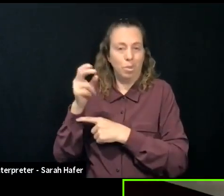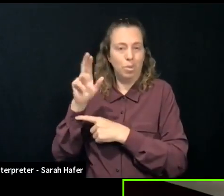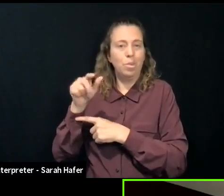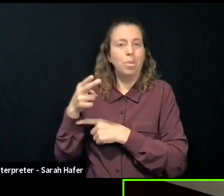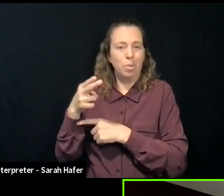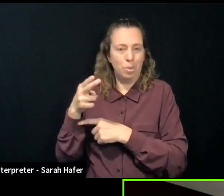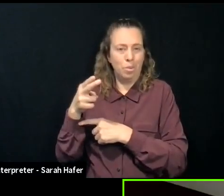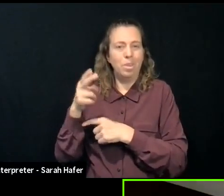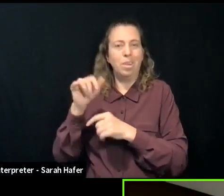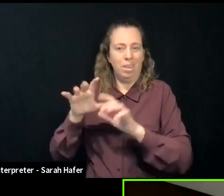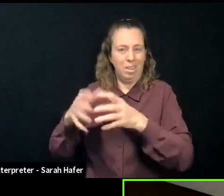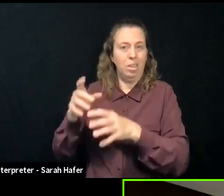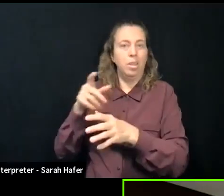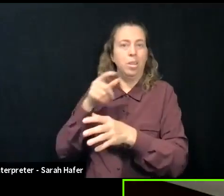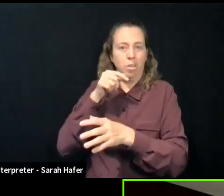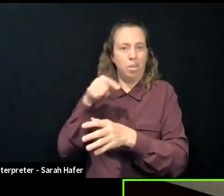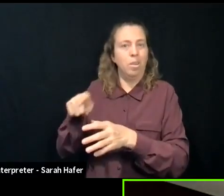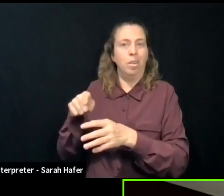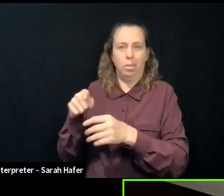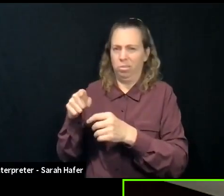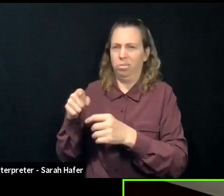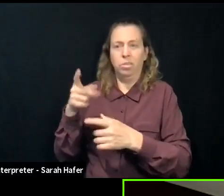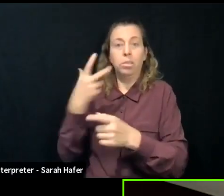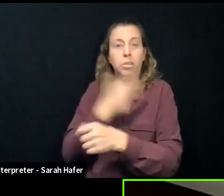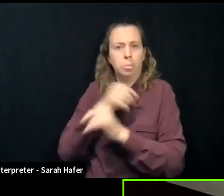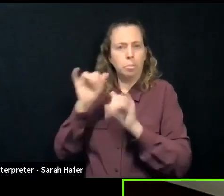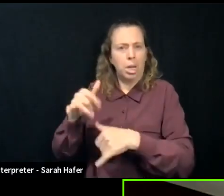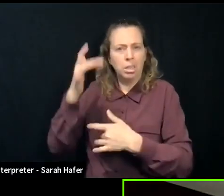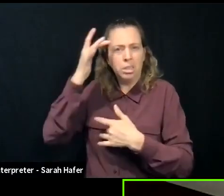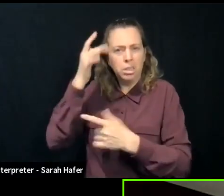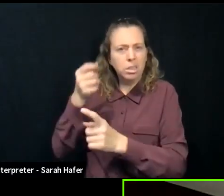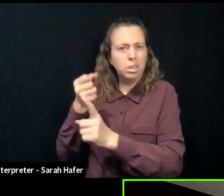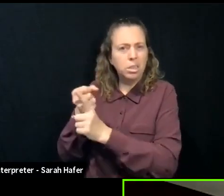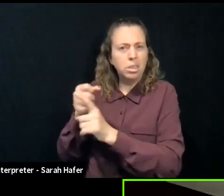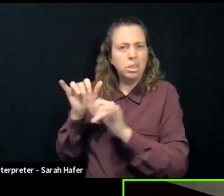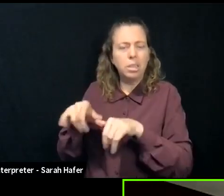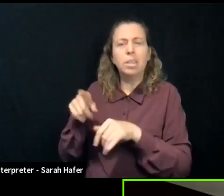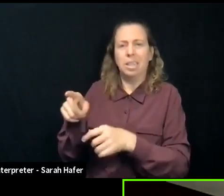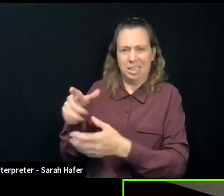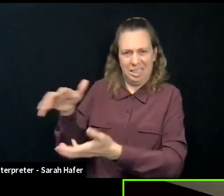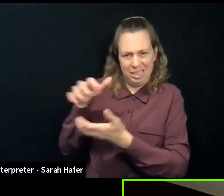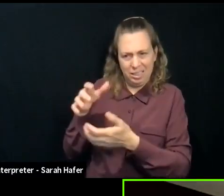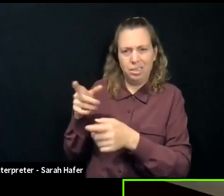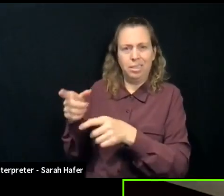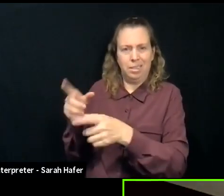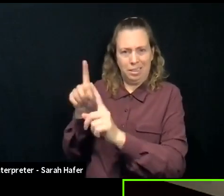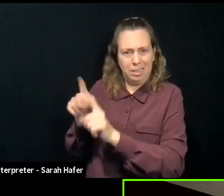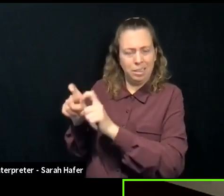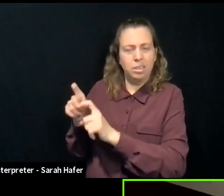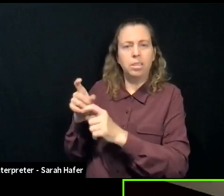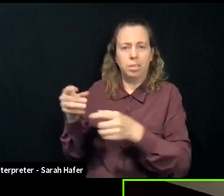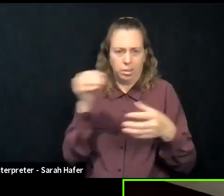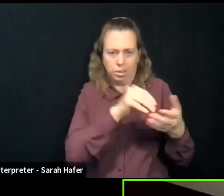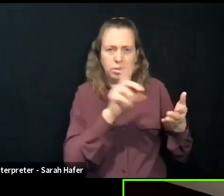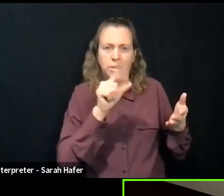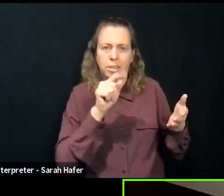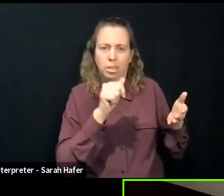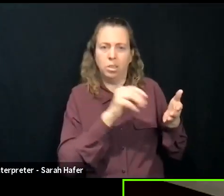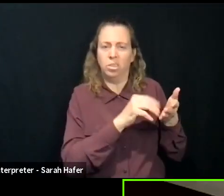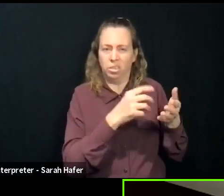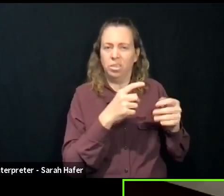and some other considerations. In some of our academic partners are trying to